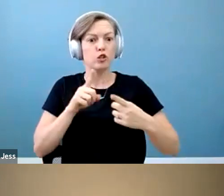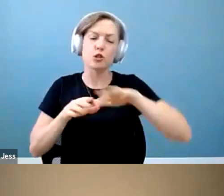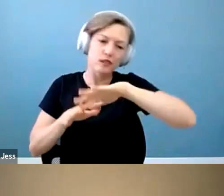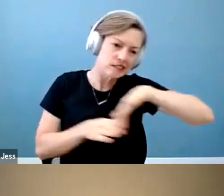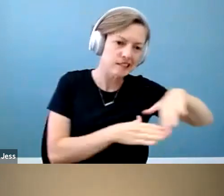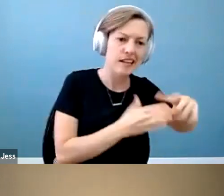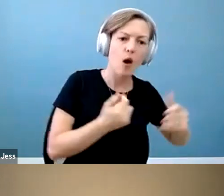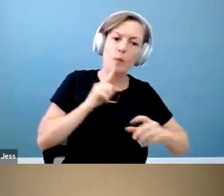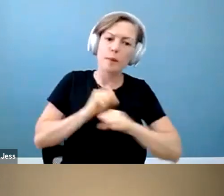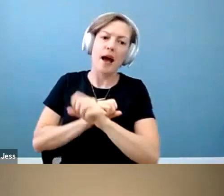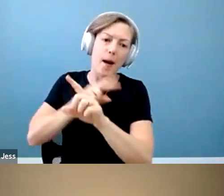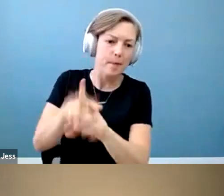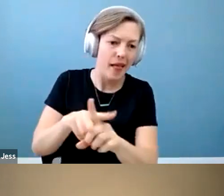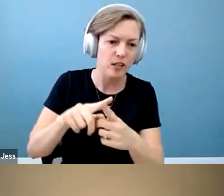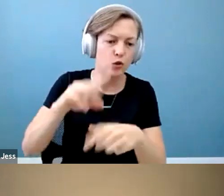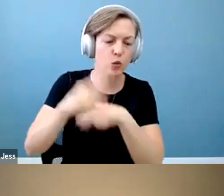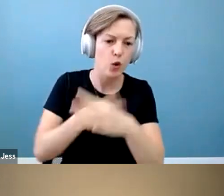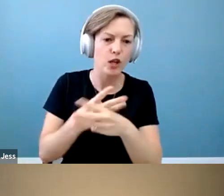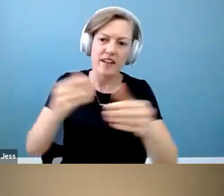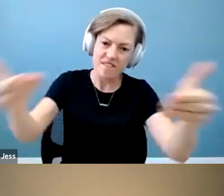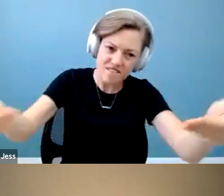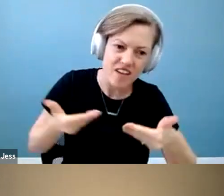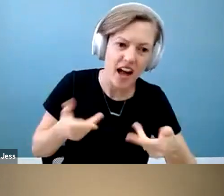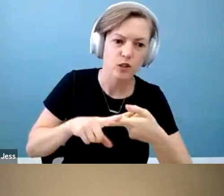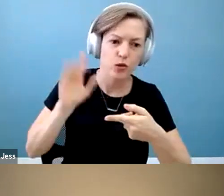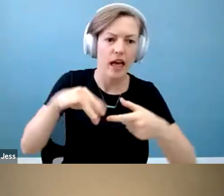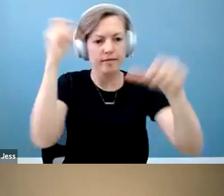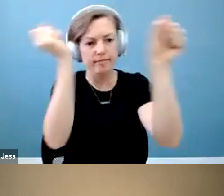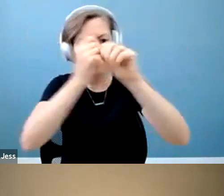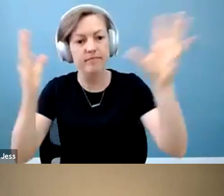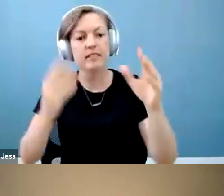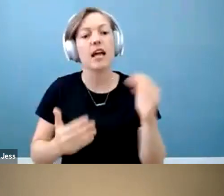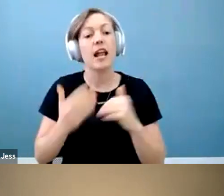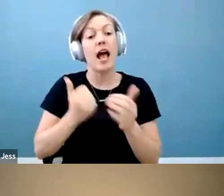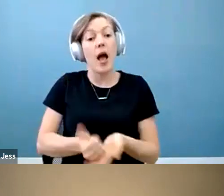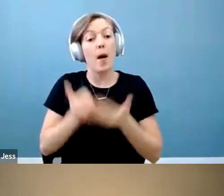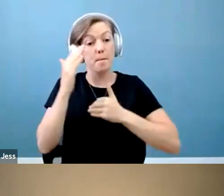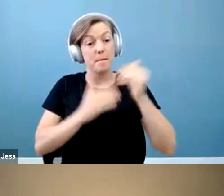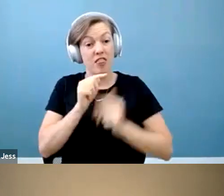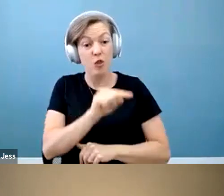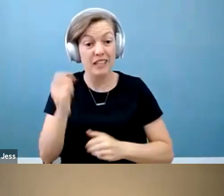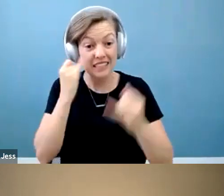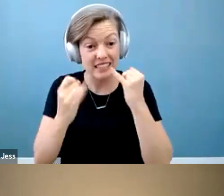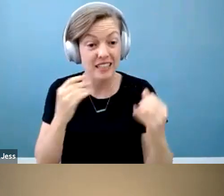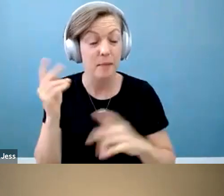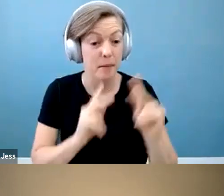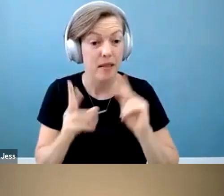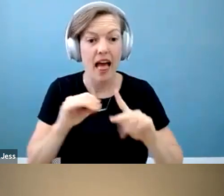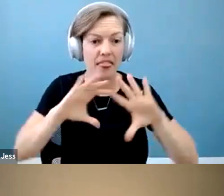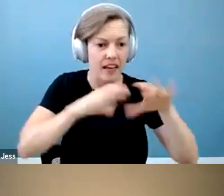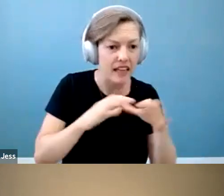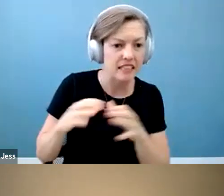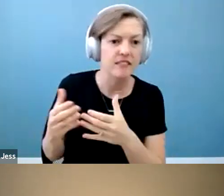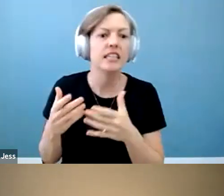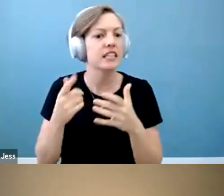world, to help invite people into it, and to help build the ideas and the people and the collectivities we'll need